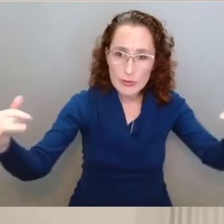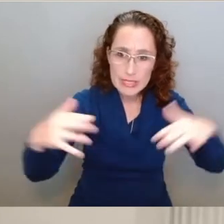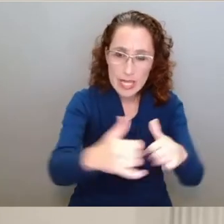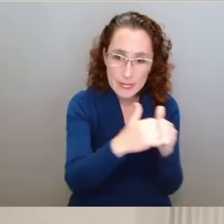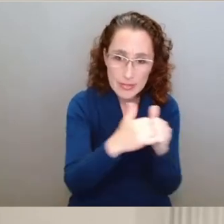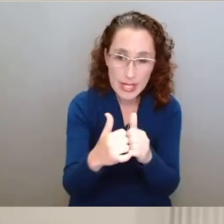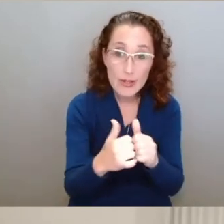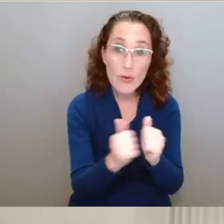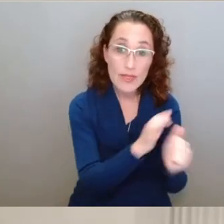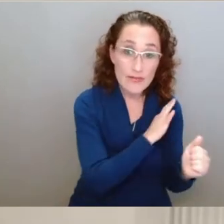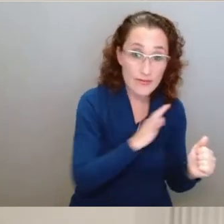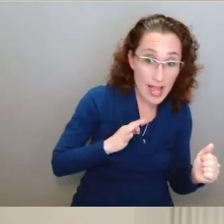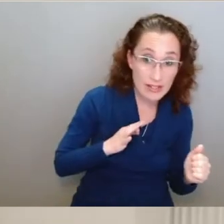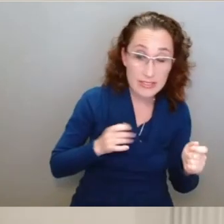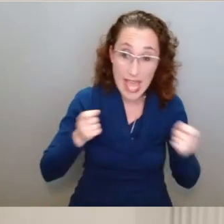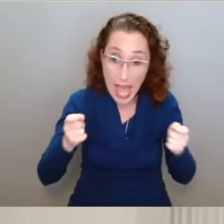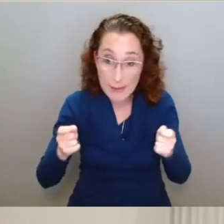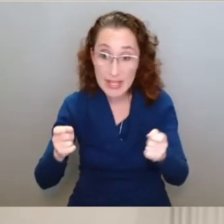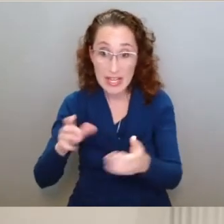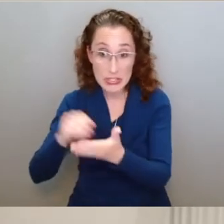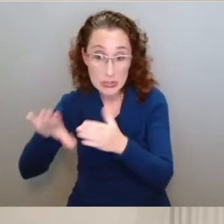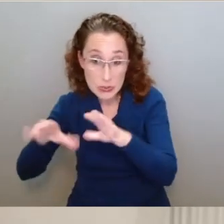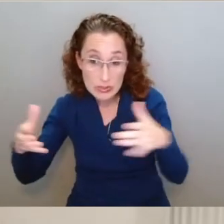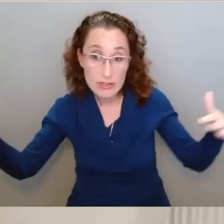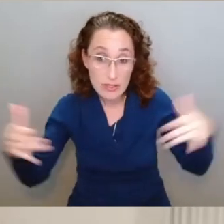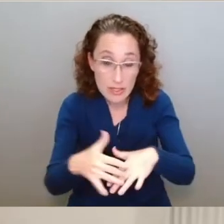administrators and found ways to keep the conversation about